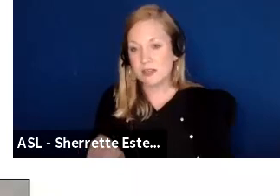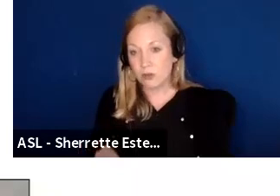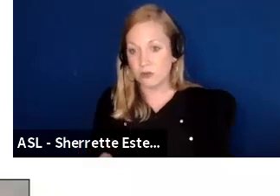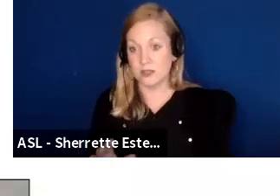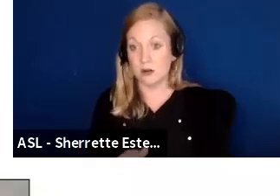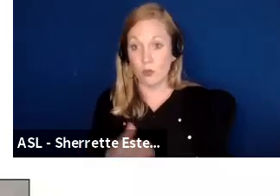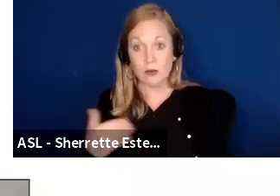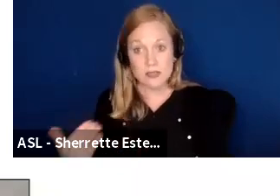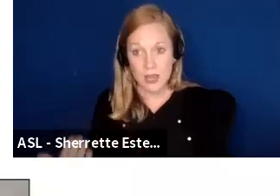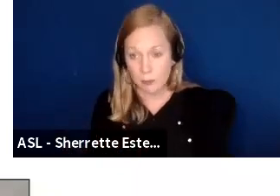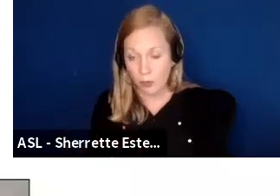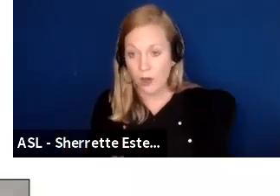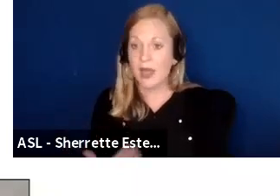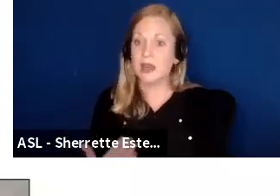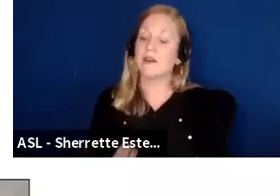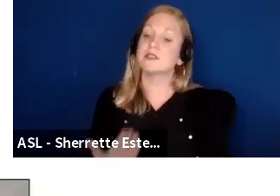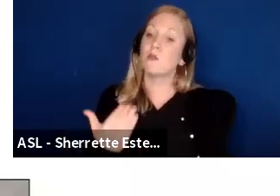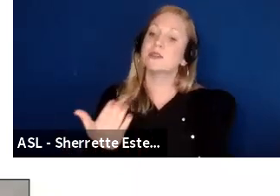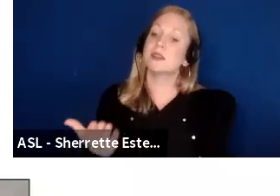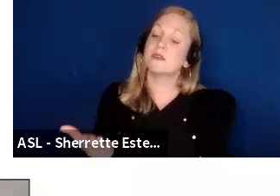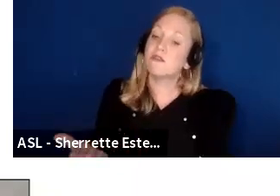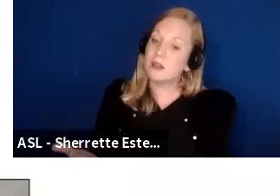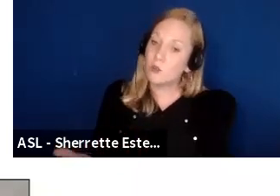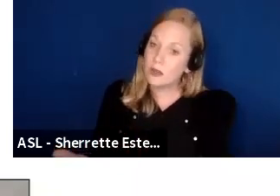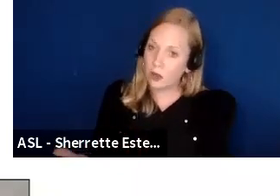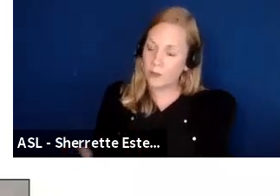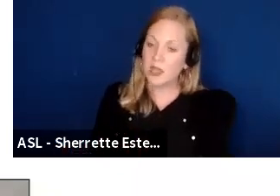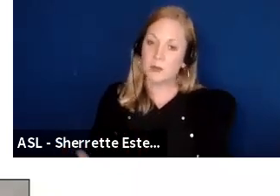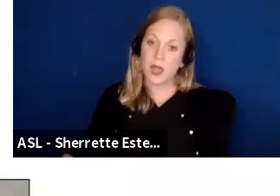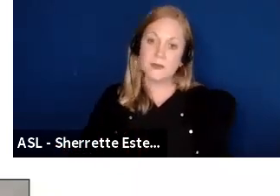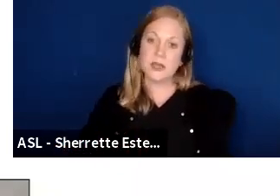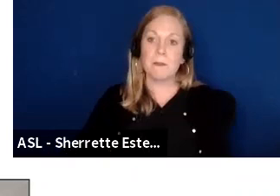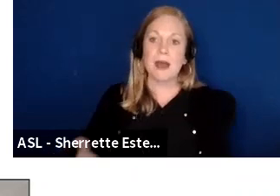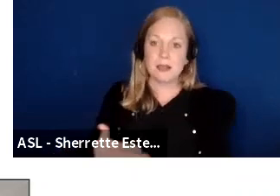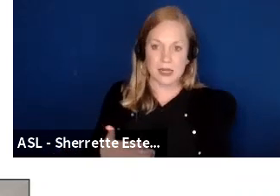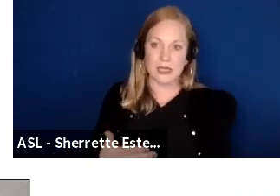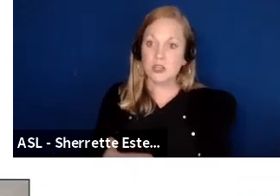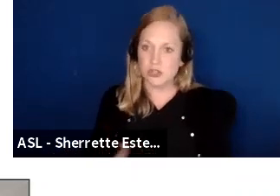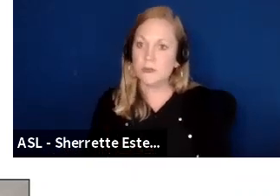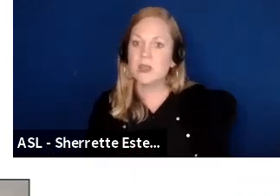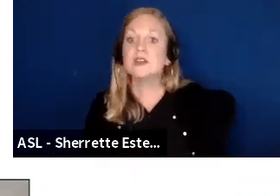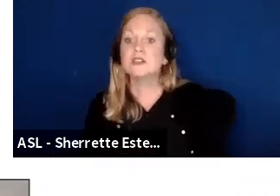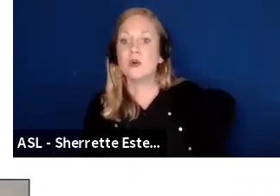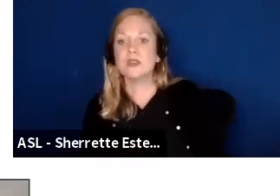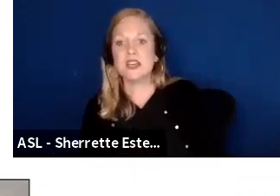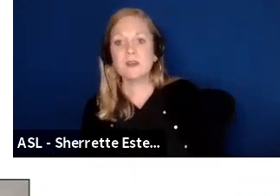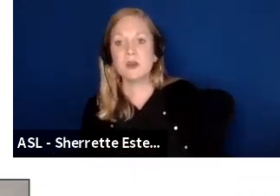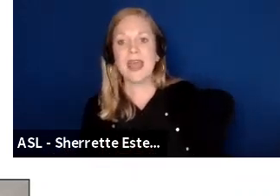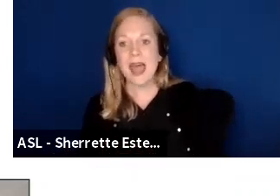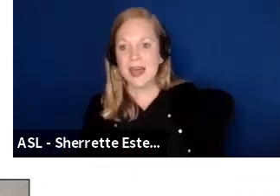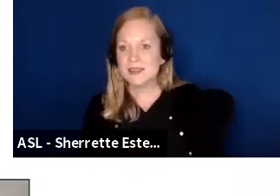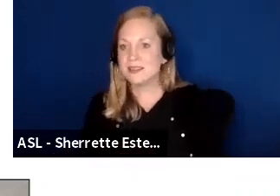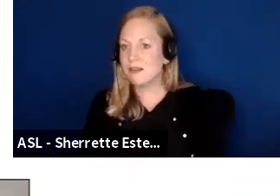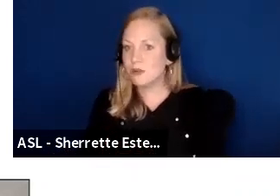really difficult to sit around a table and have someone sitting in front of a window. It becomes a backlighting issue. So the deaf